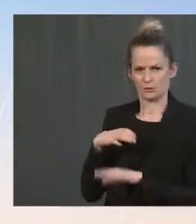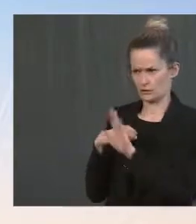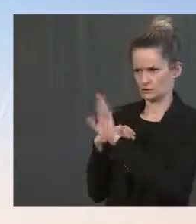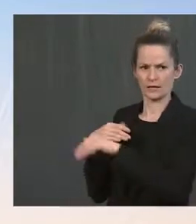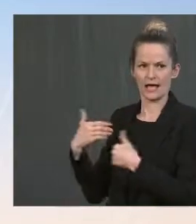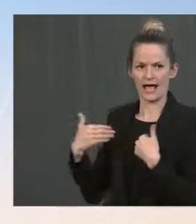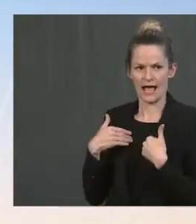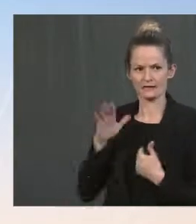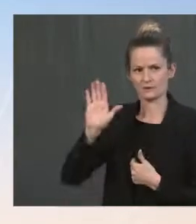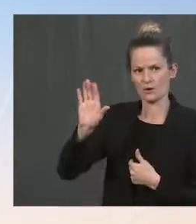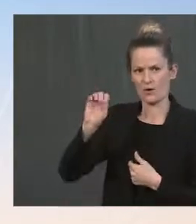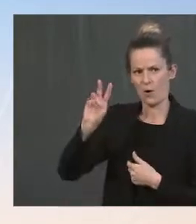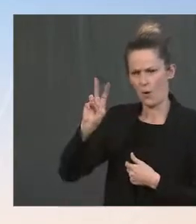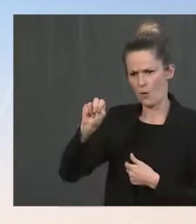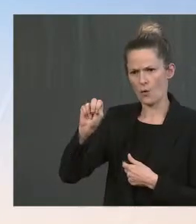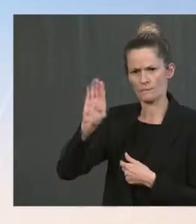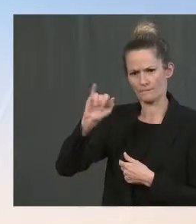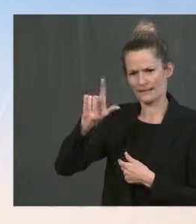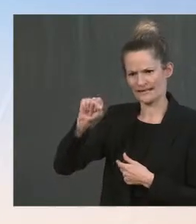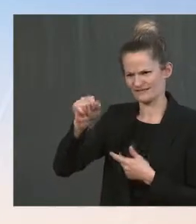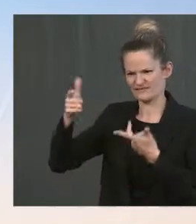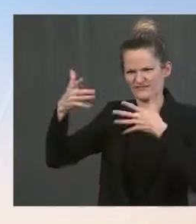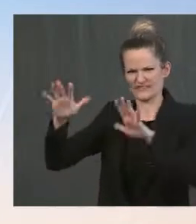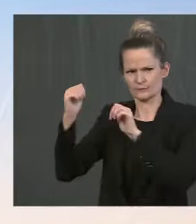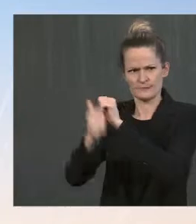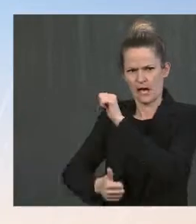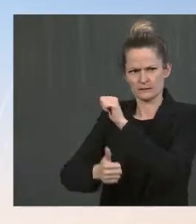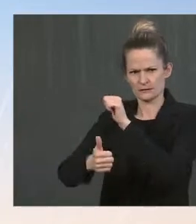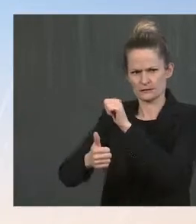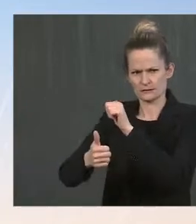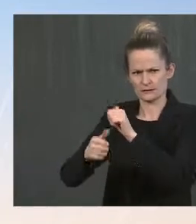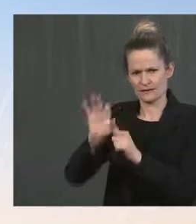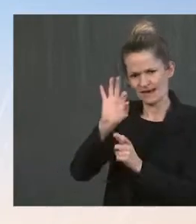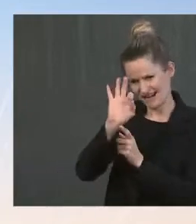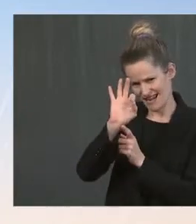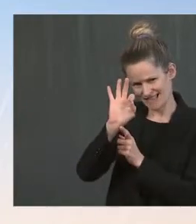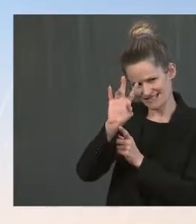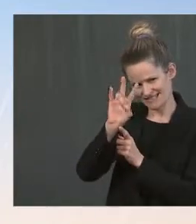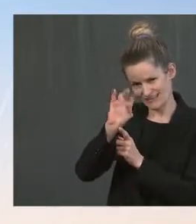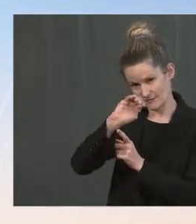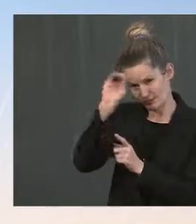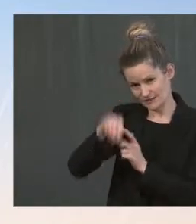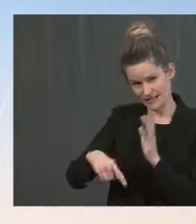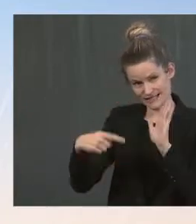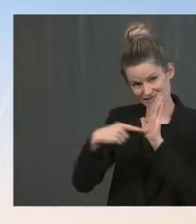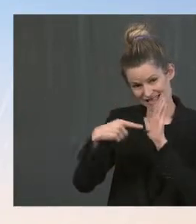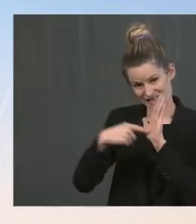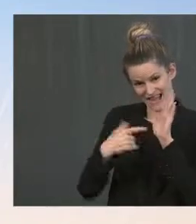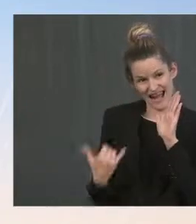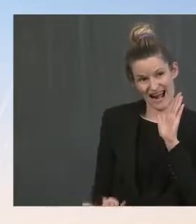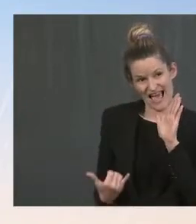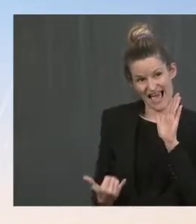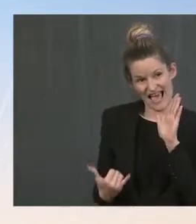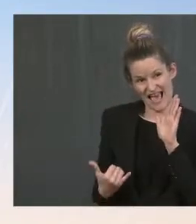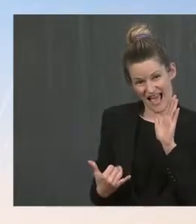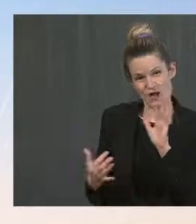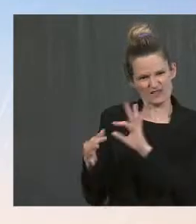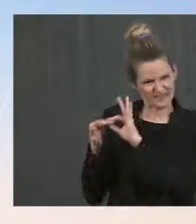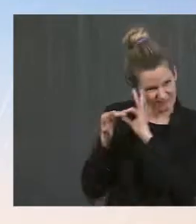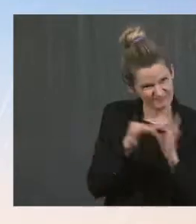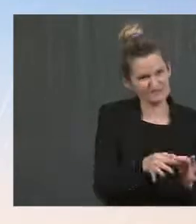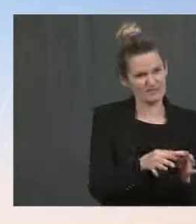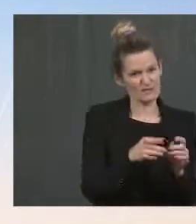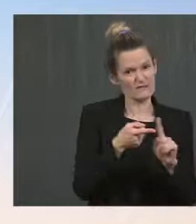has already passed and already racked up. In fact, 97% of the debt under question is associated with actions that happened